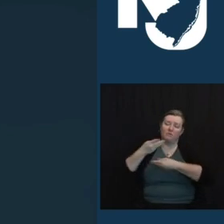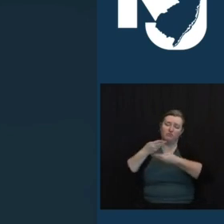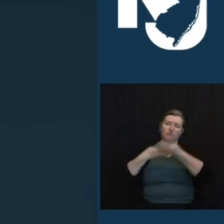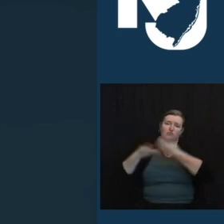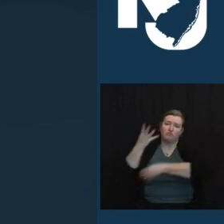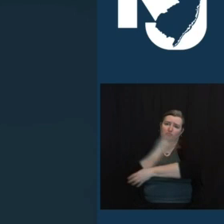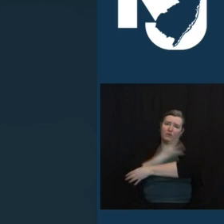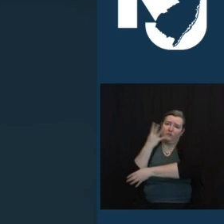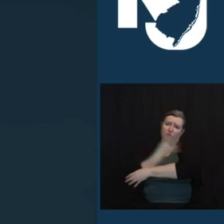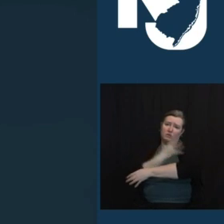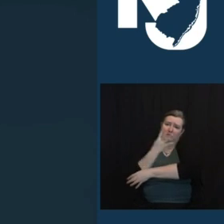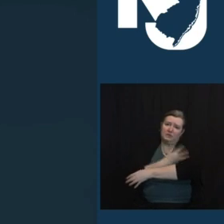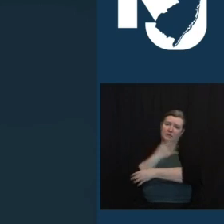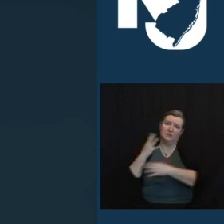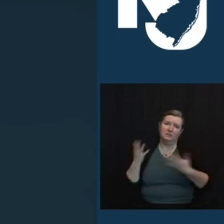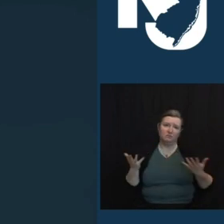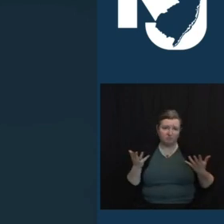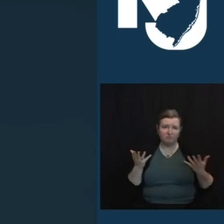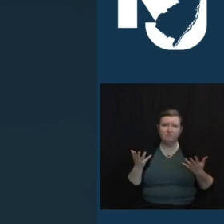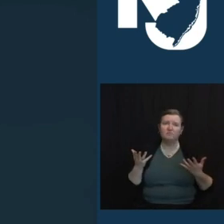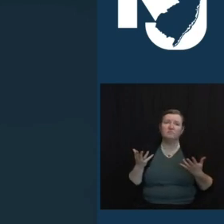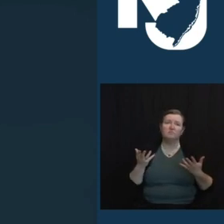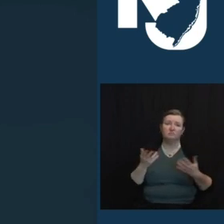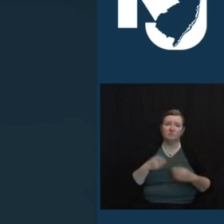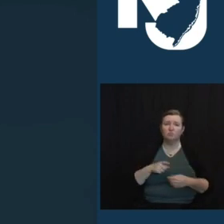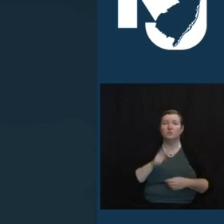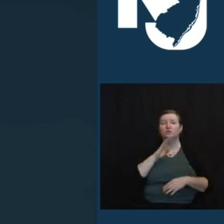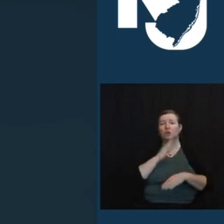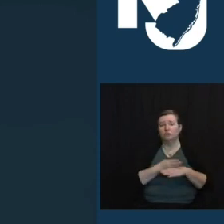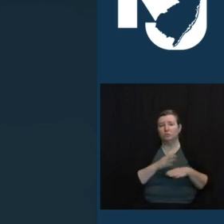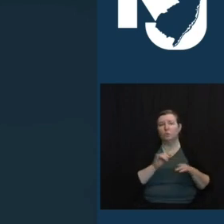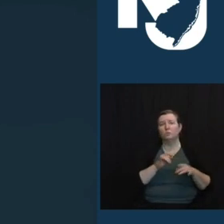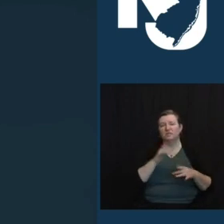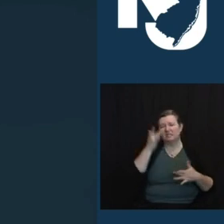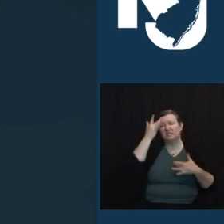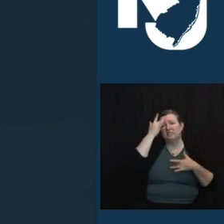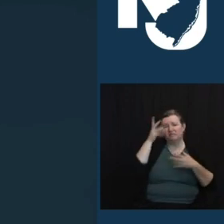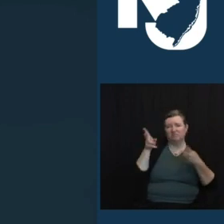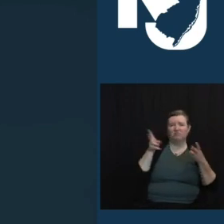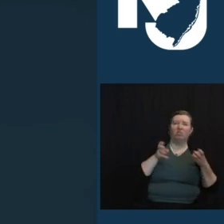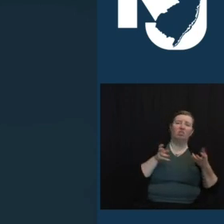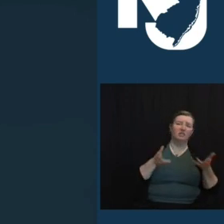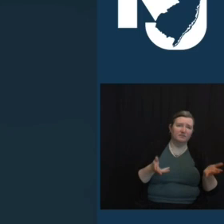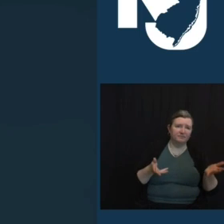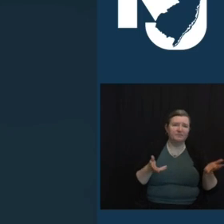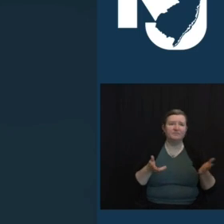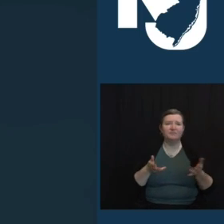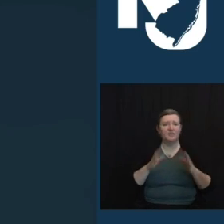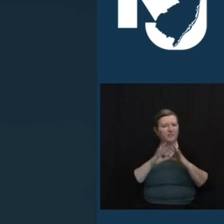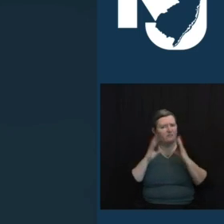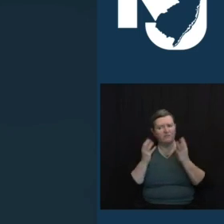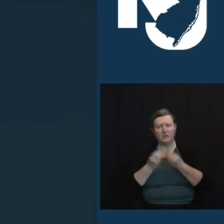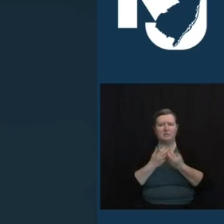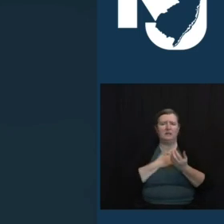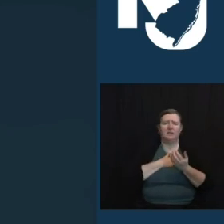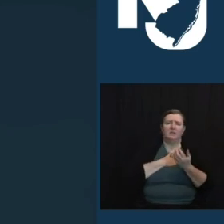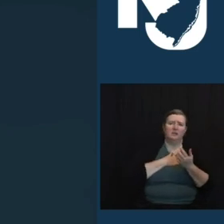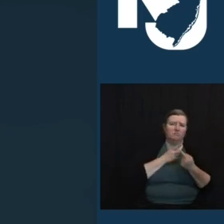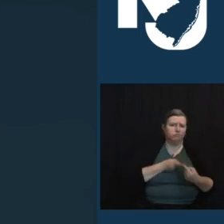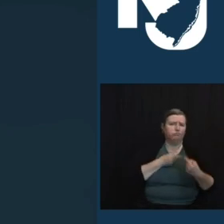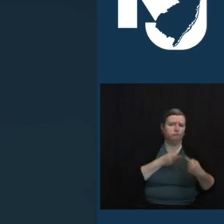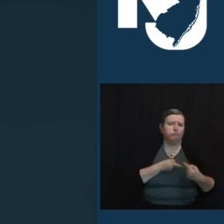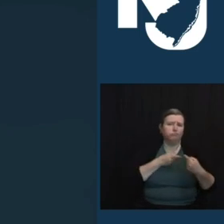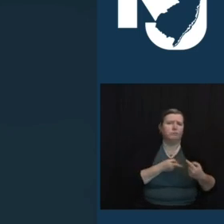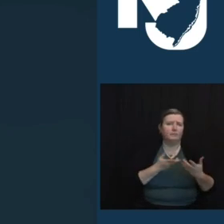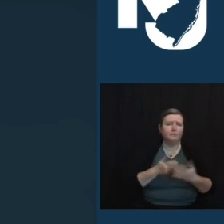who I mentioned a minute ago, was also clobbered. Unbelievable. Joe and Rose helped each other through their thick and thin for more